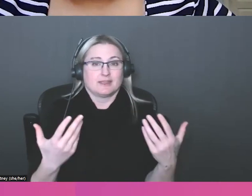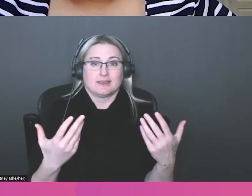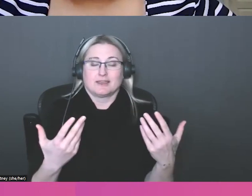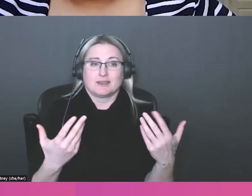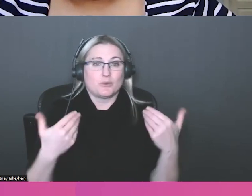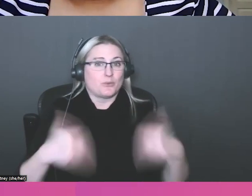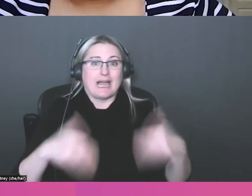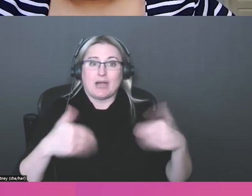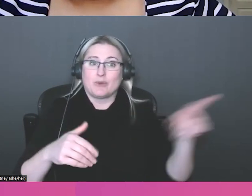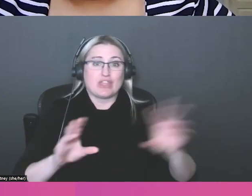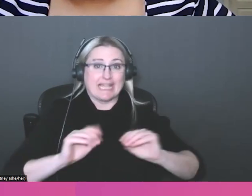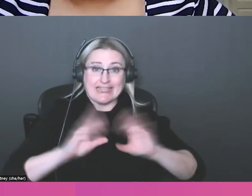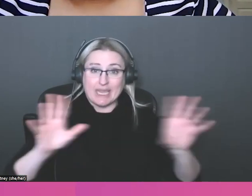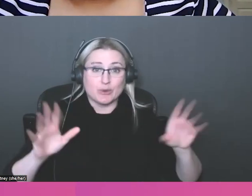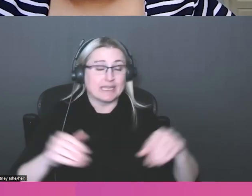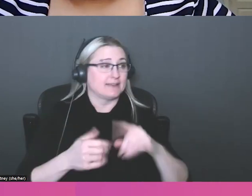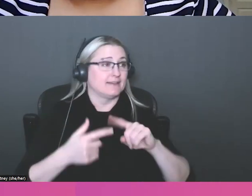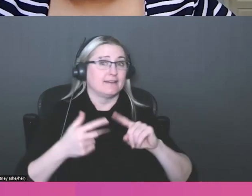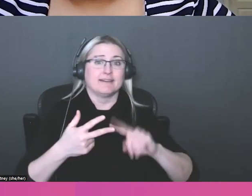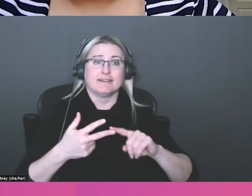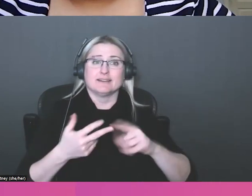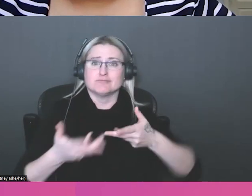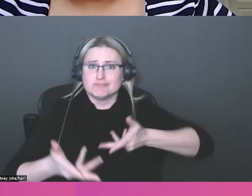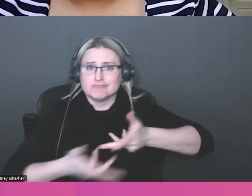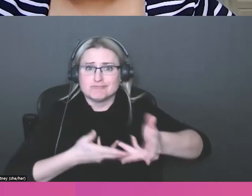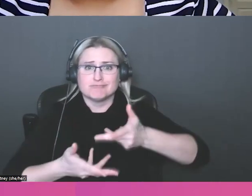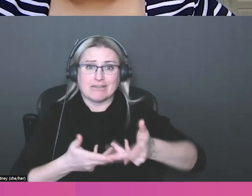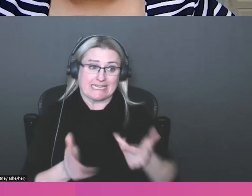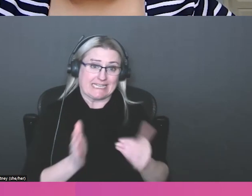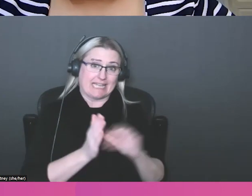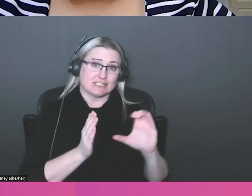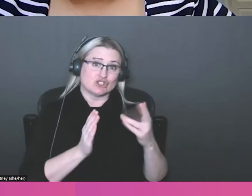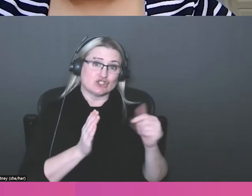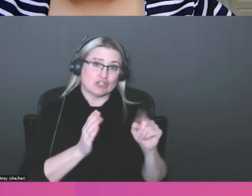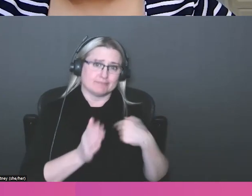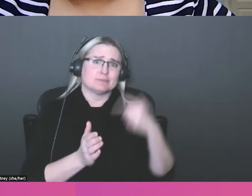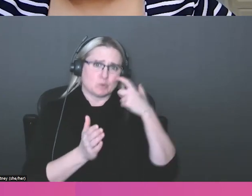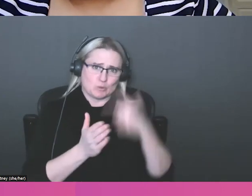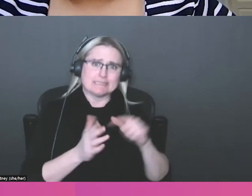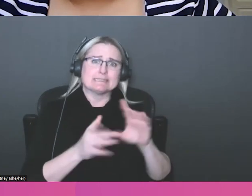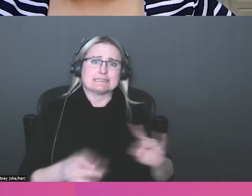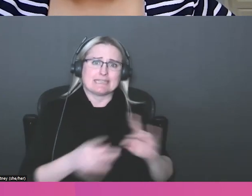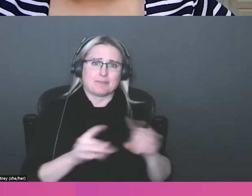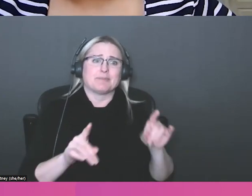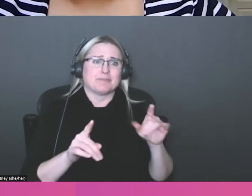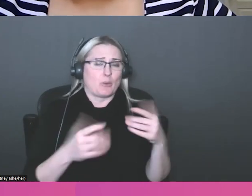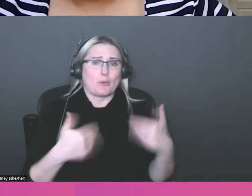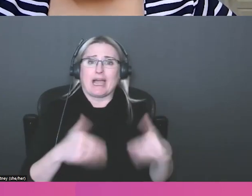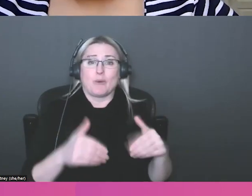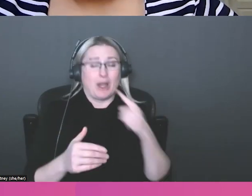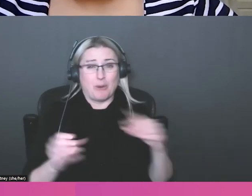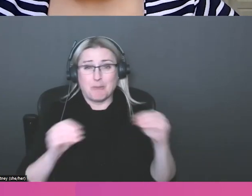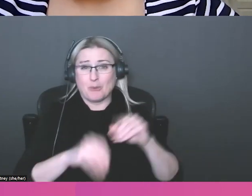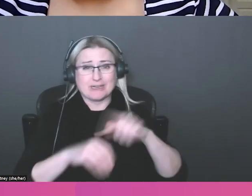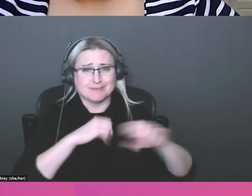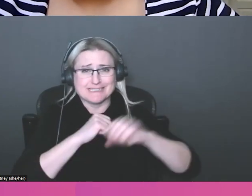engagement, the clarity that you spoke with, and I really echo some of those comments in the chat, but we wish there was more time and people were saying